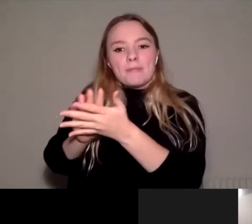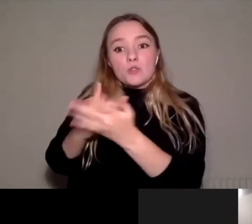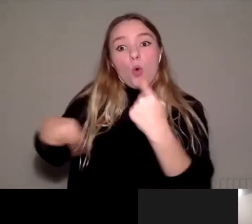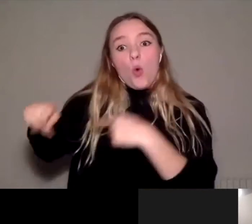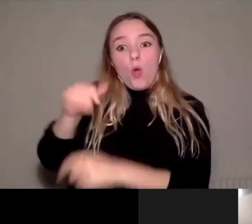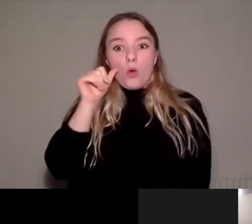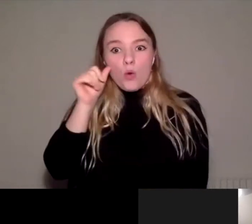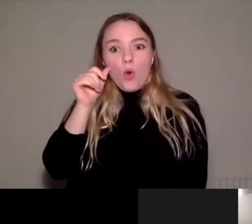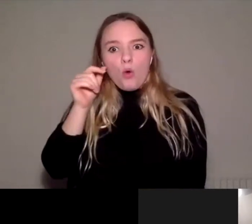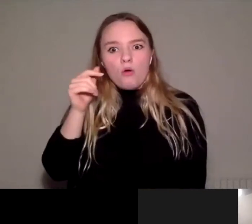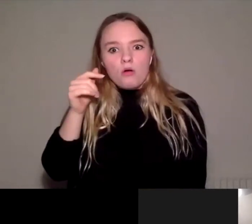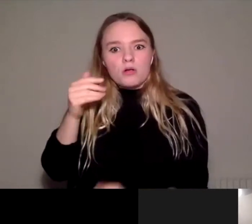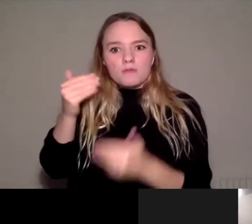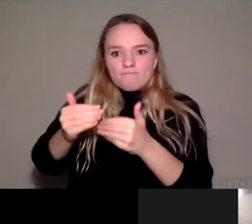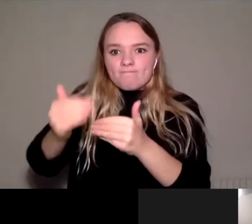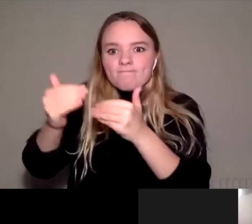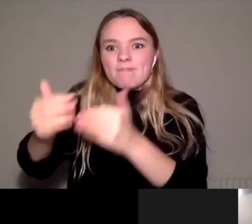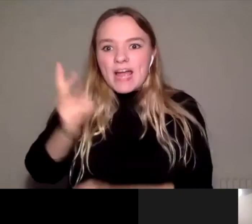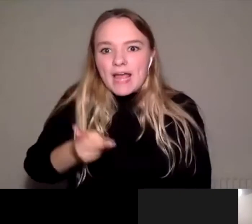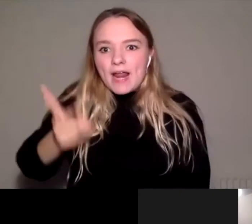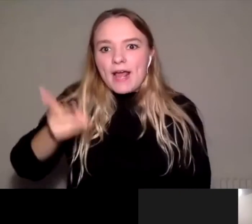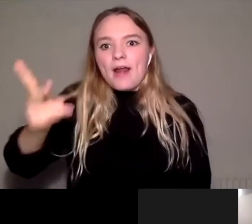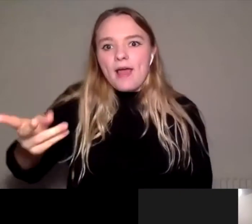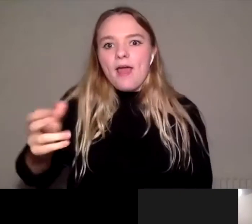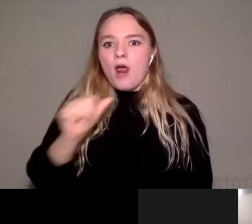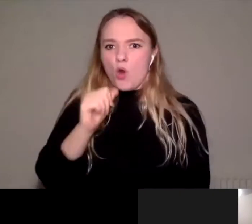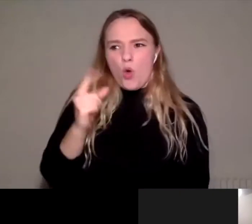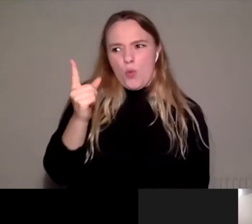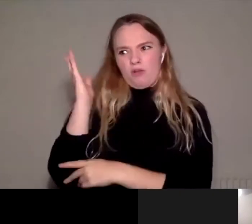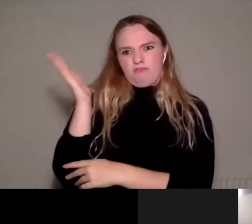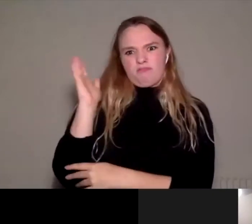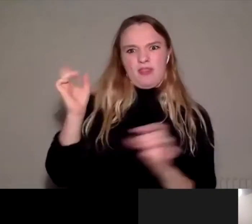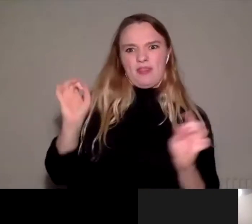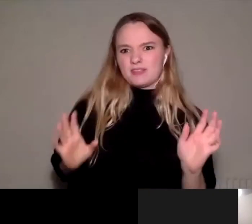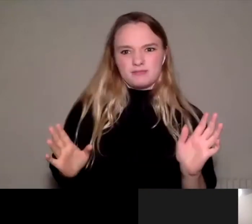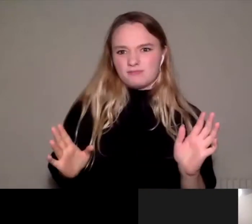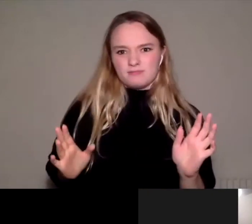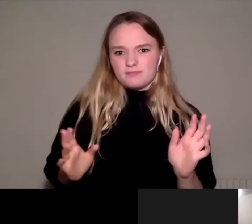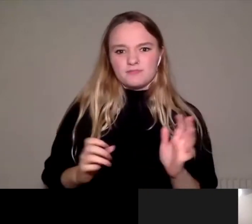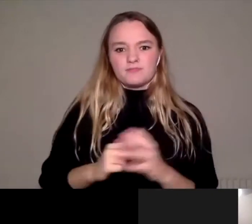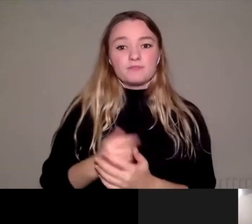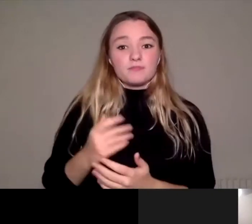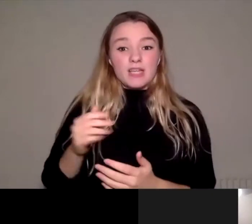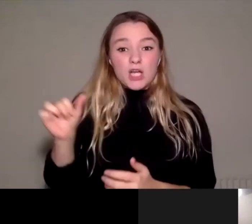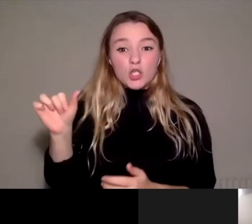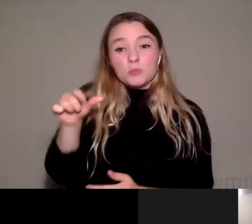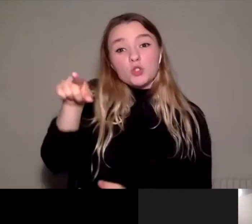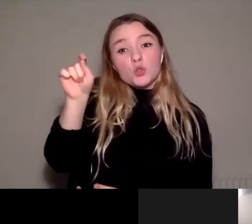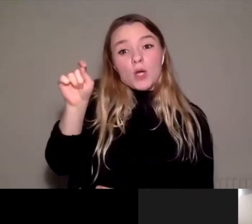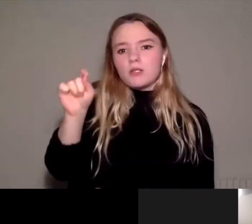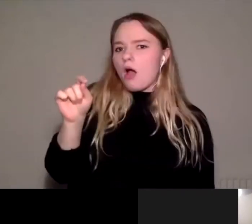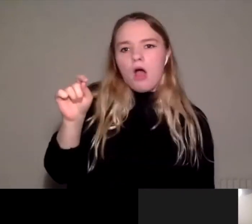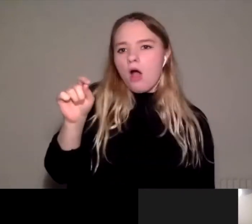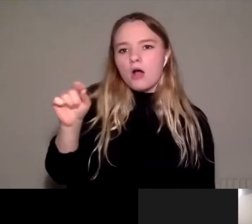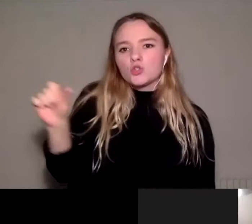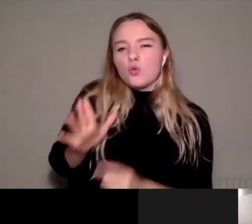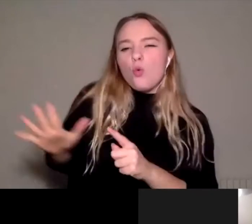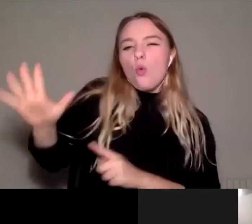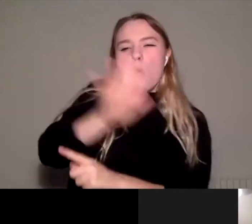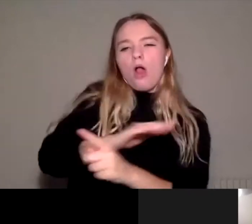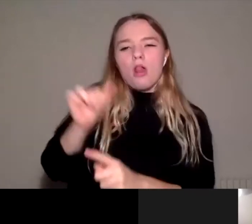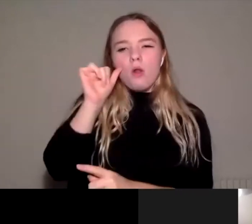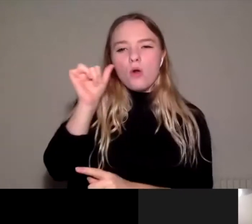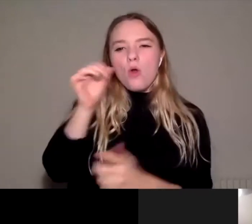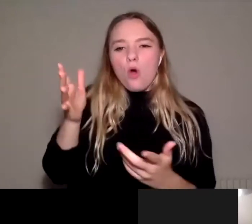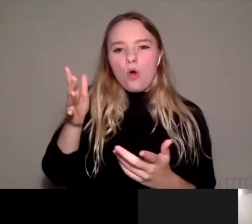that lesson because now I have to learn about this. It shouldn't be a choice. It's something that everyone needs to know about, and it needs to be considered in